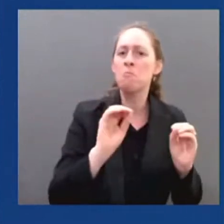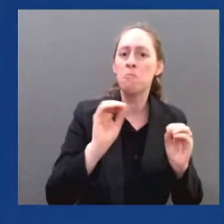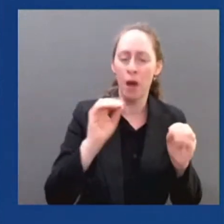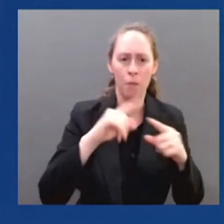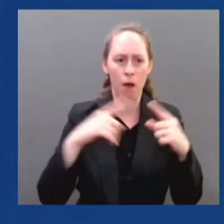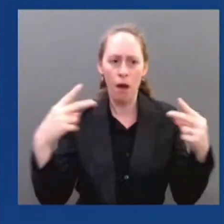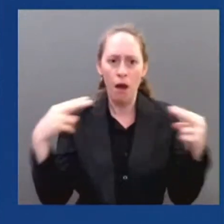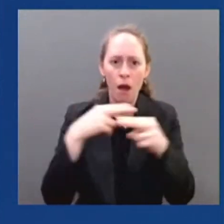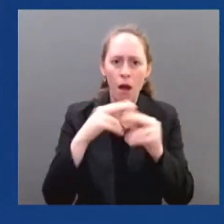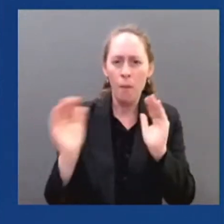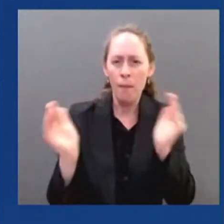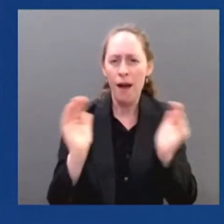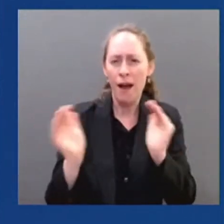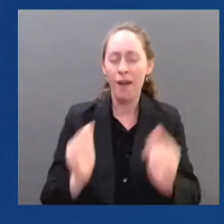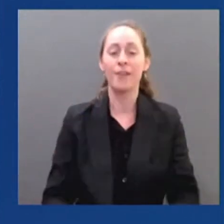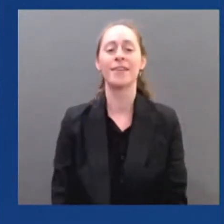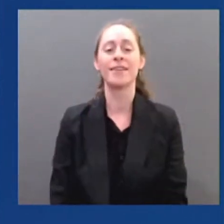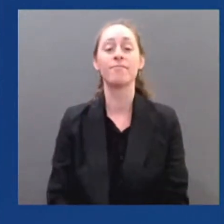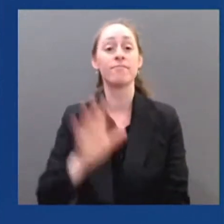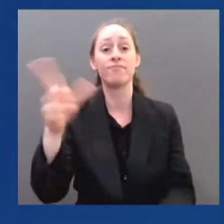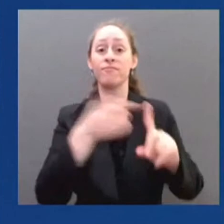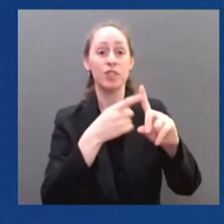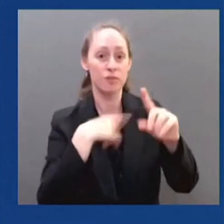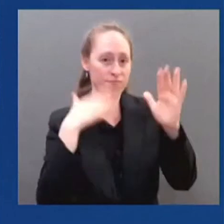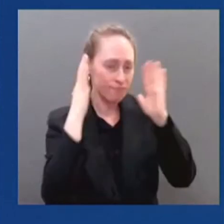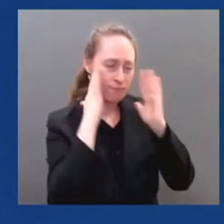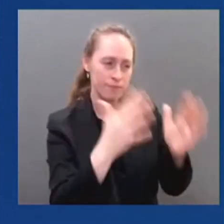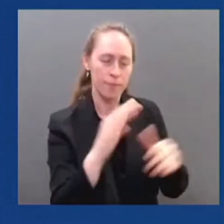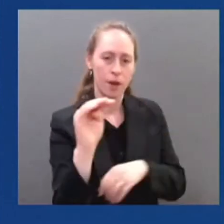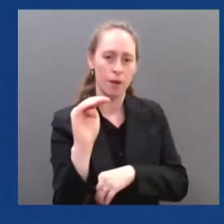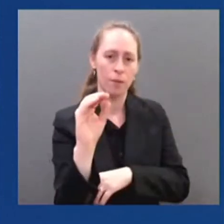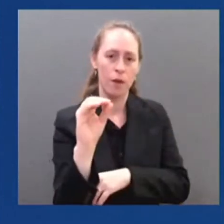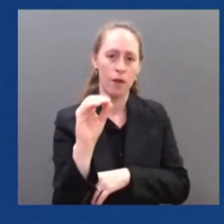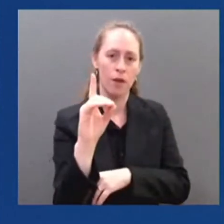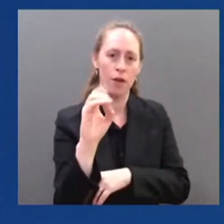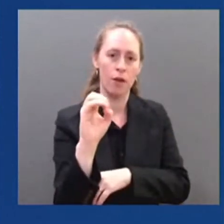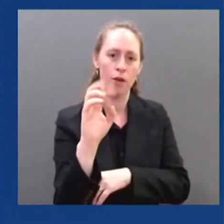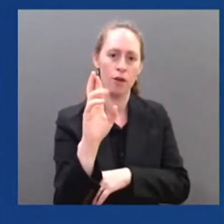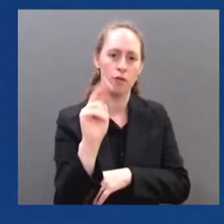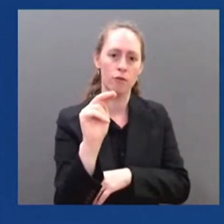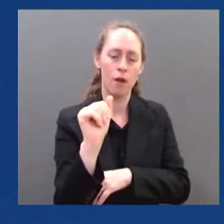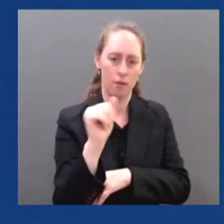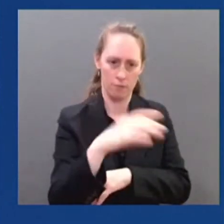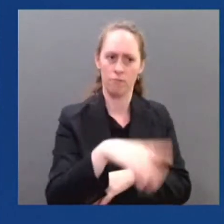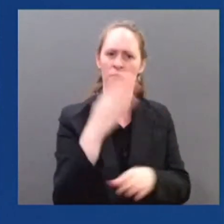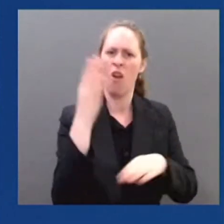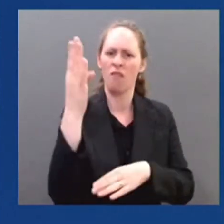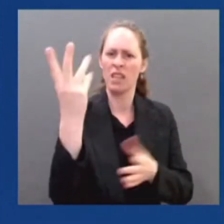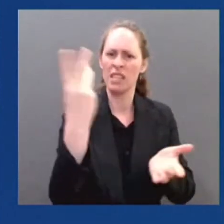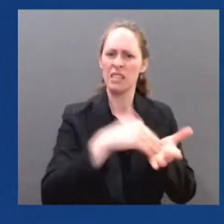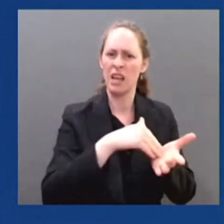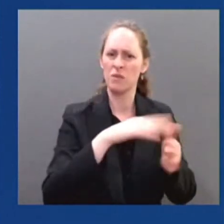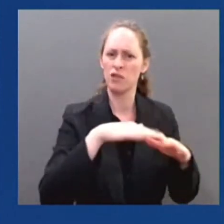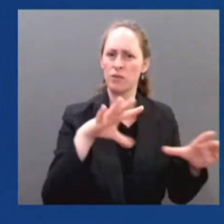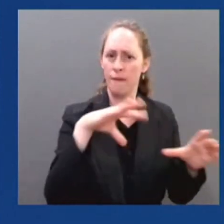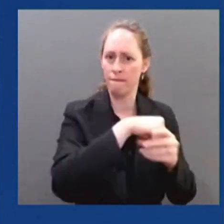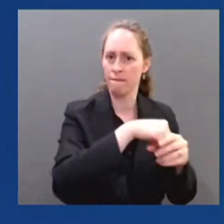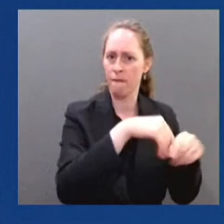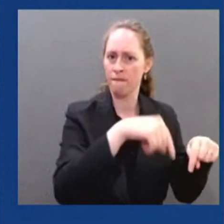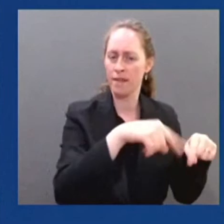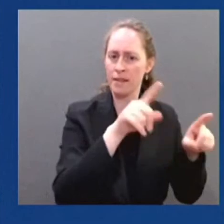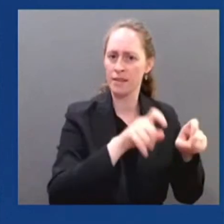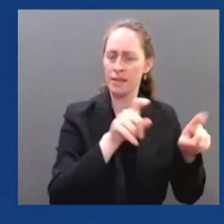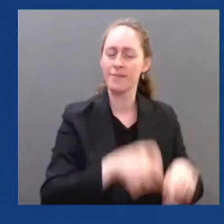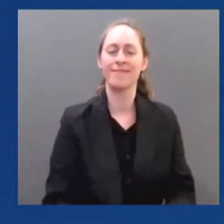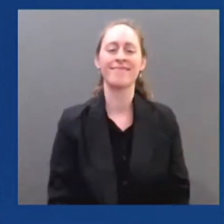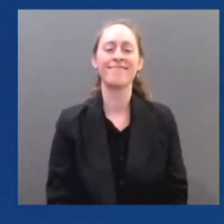and infants. The important point to emphasize is that this is a vaccine which is 2 doses 4 weeks